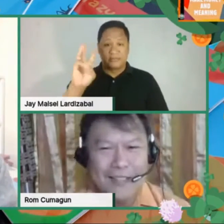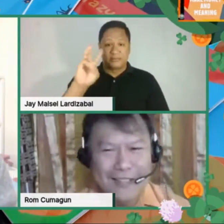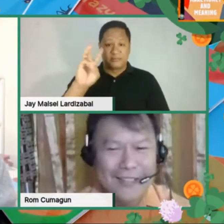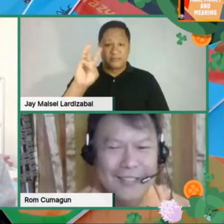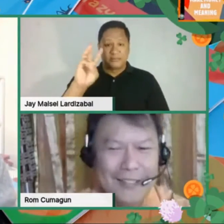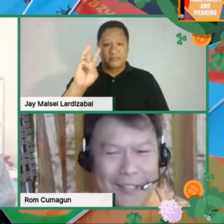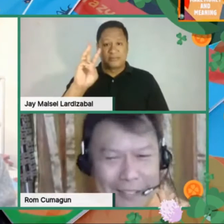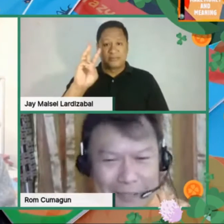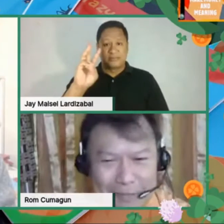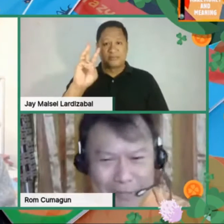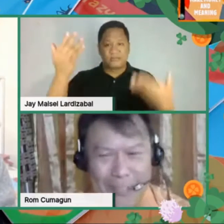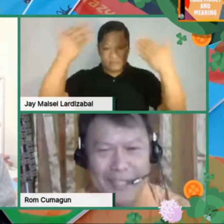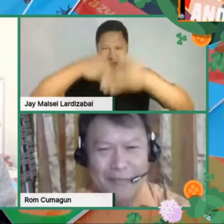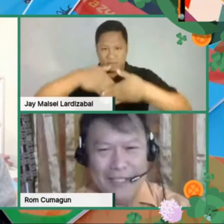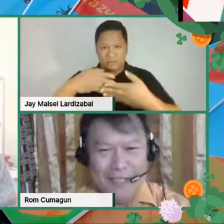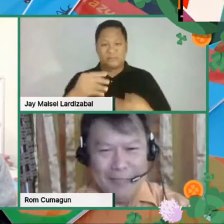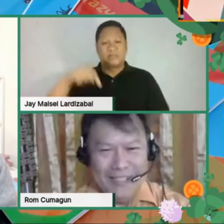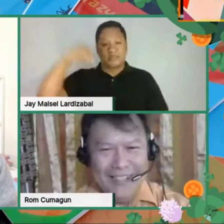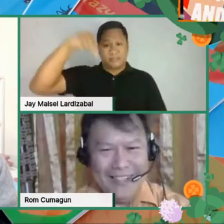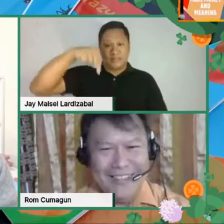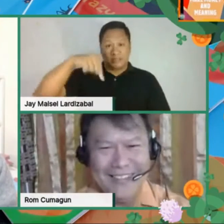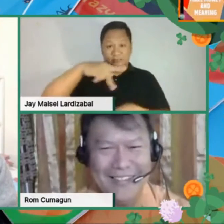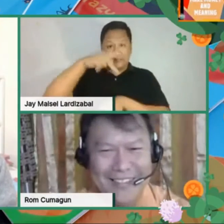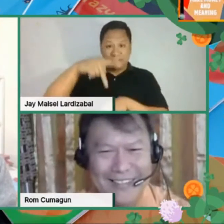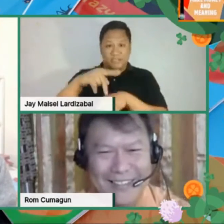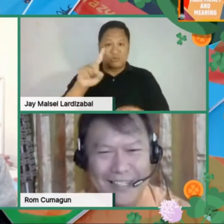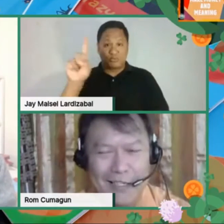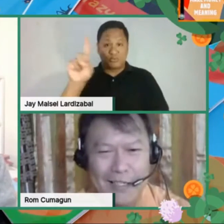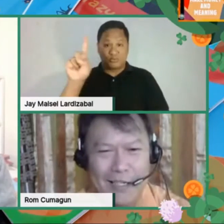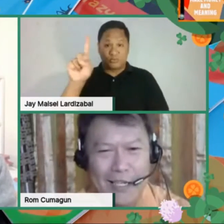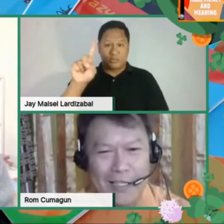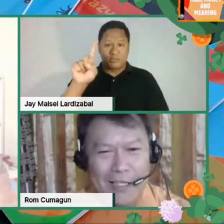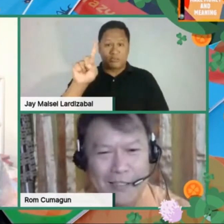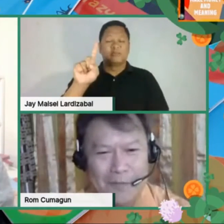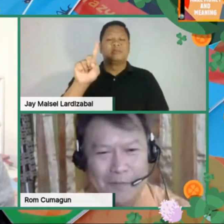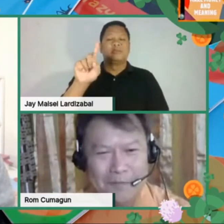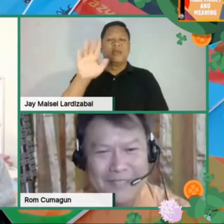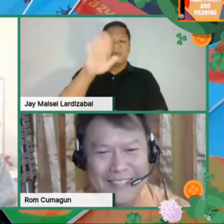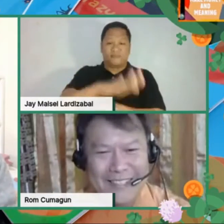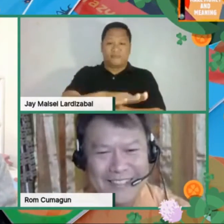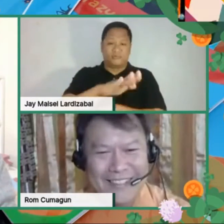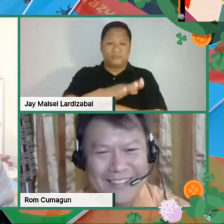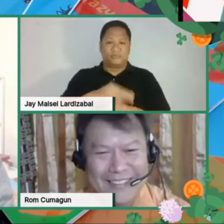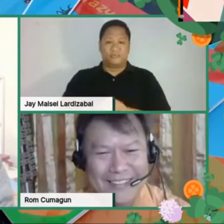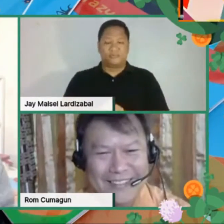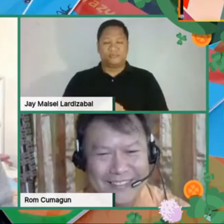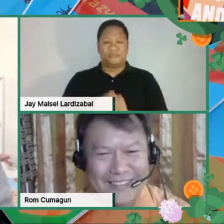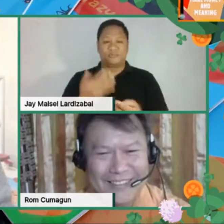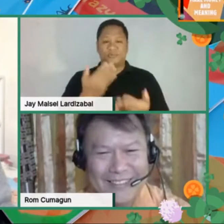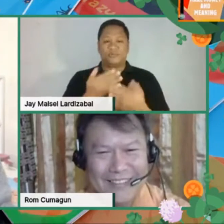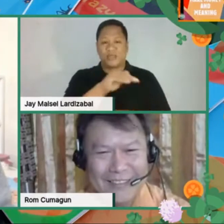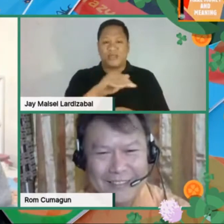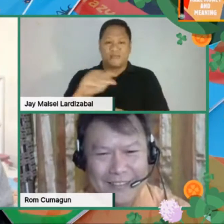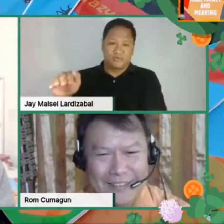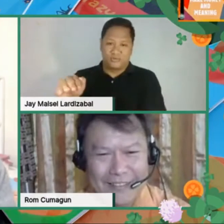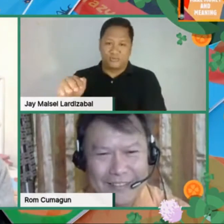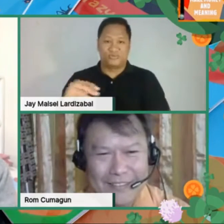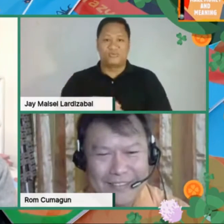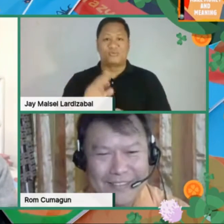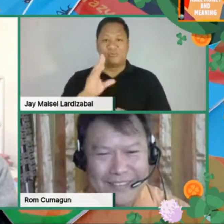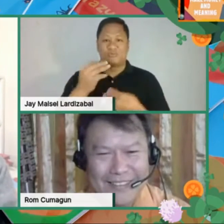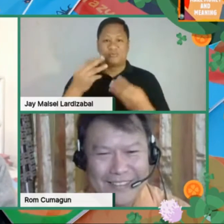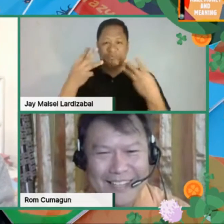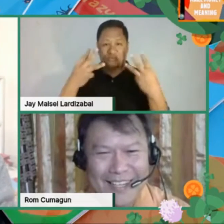1 o'clock in the evening. p.m. in Manila. Yes. Yeah, magandang And tanghali po and thank you for tuning